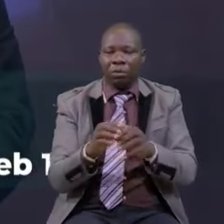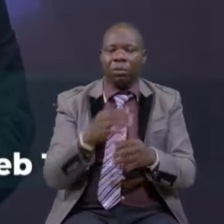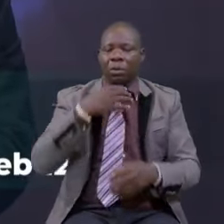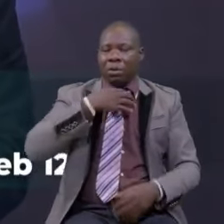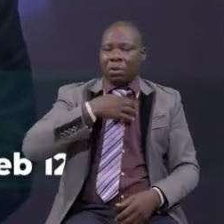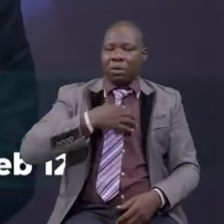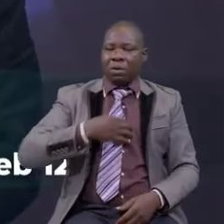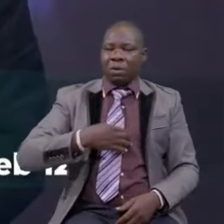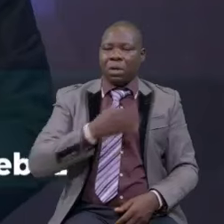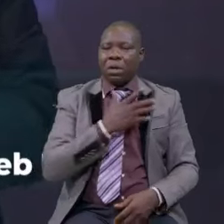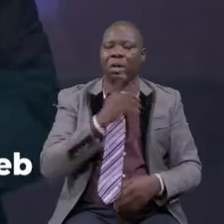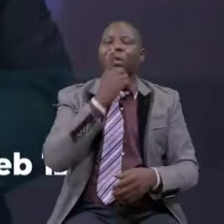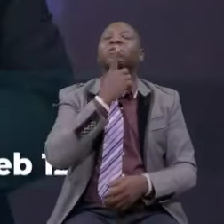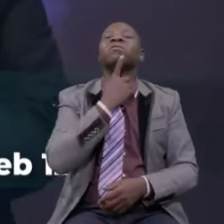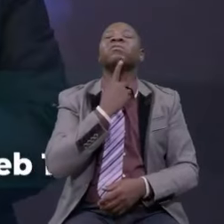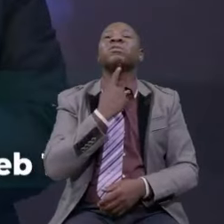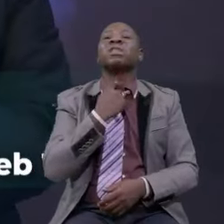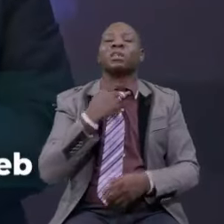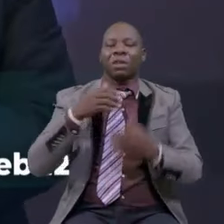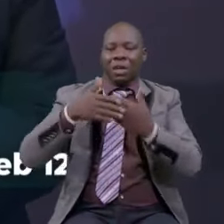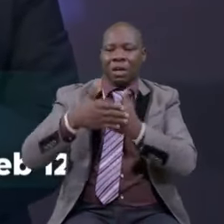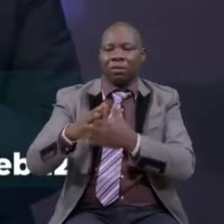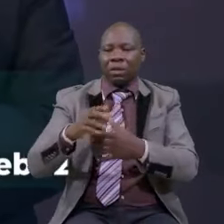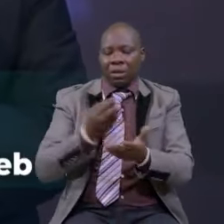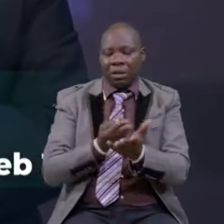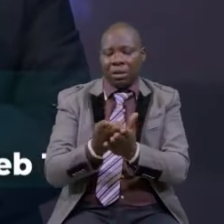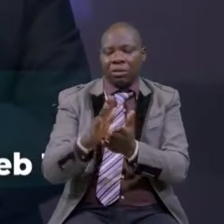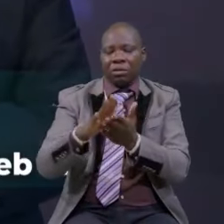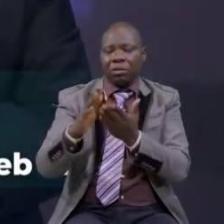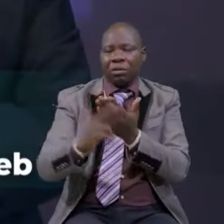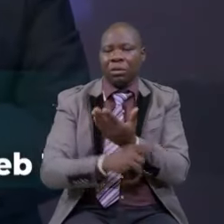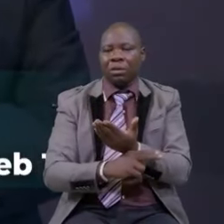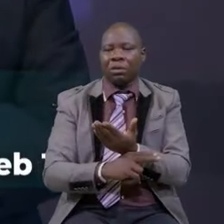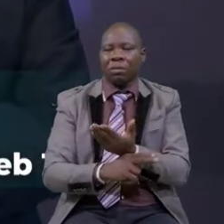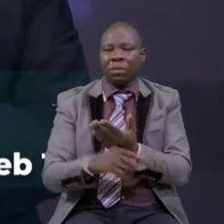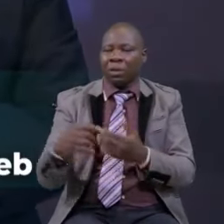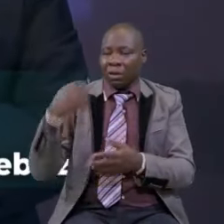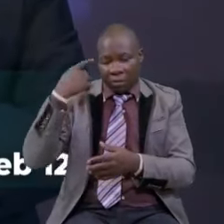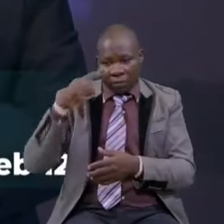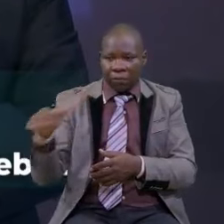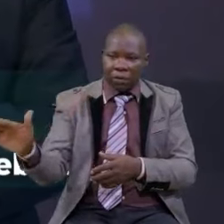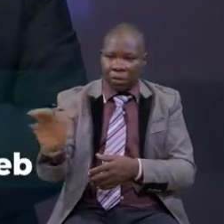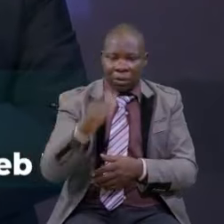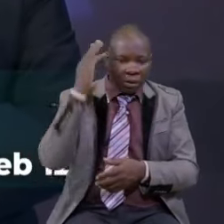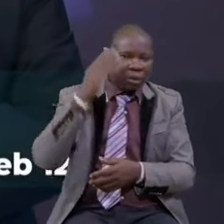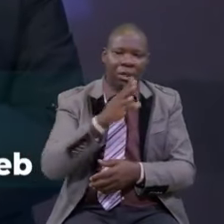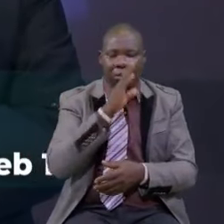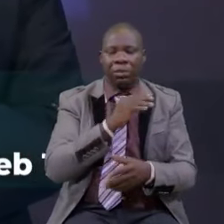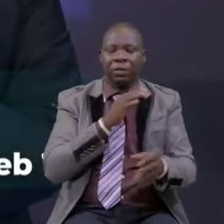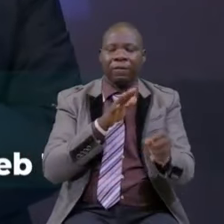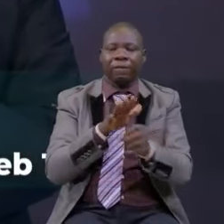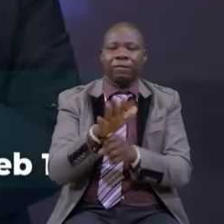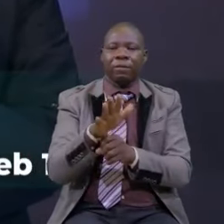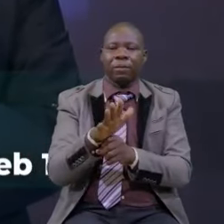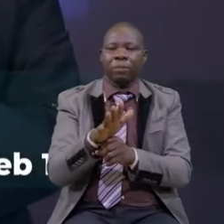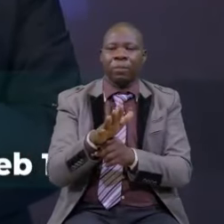and thirst after righteousness, for they shall be filled.